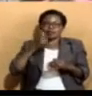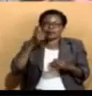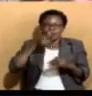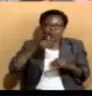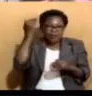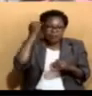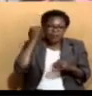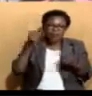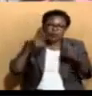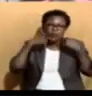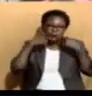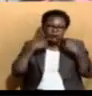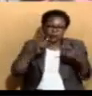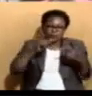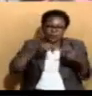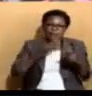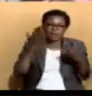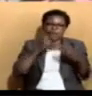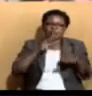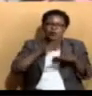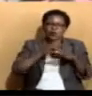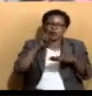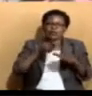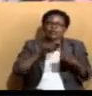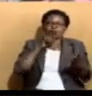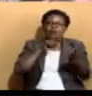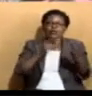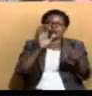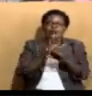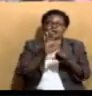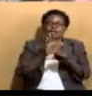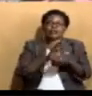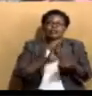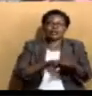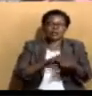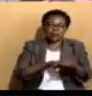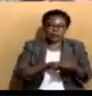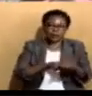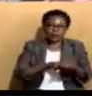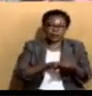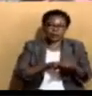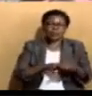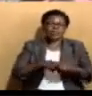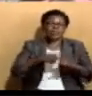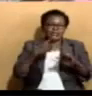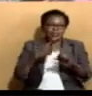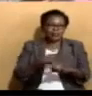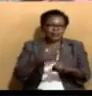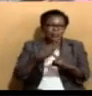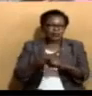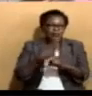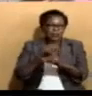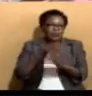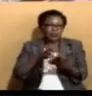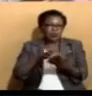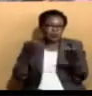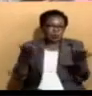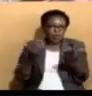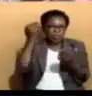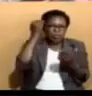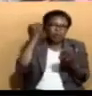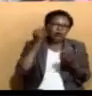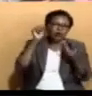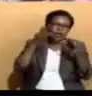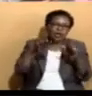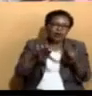pronounced itself on this point many times. What are the various permutations where the court